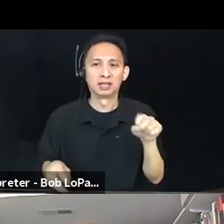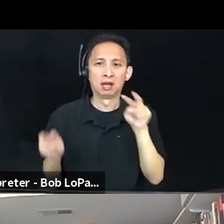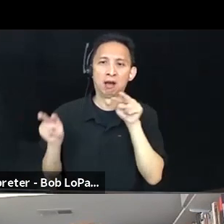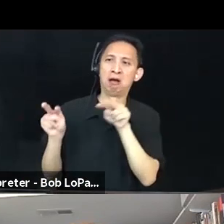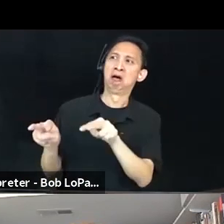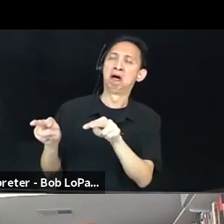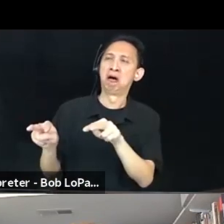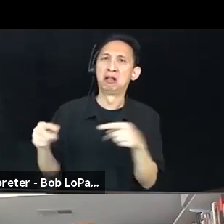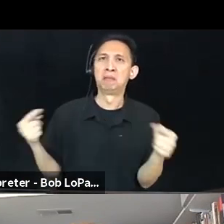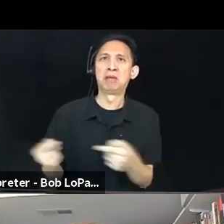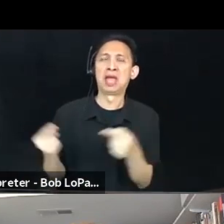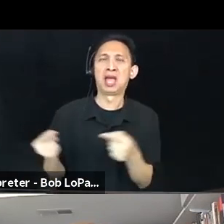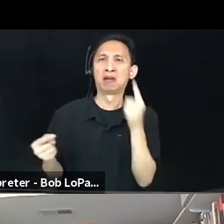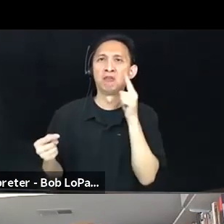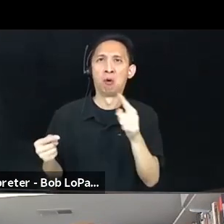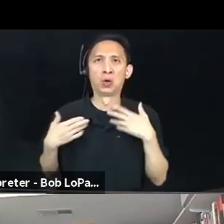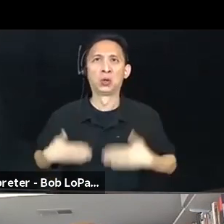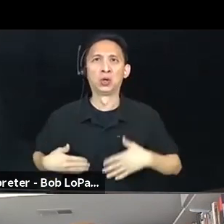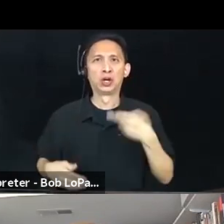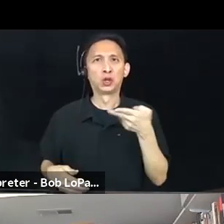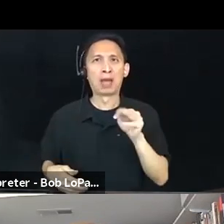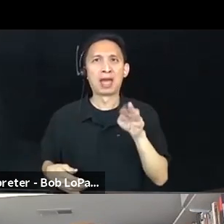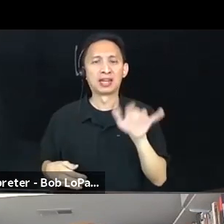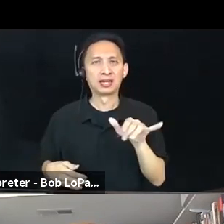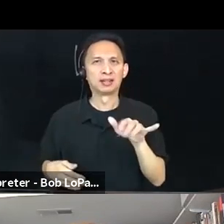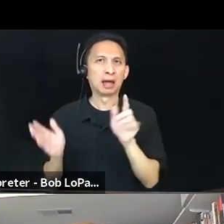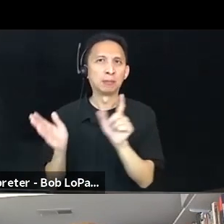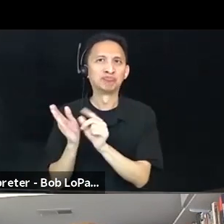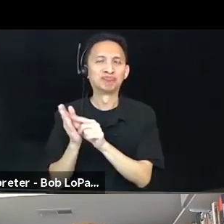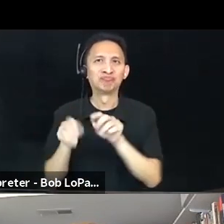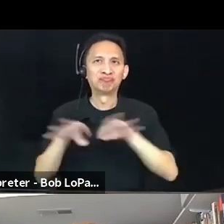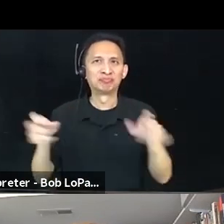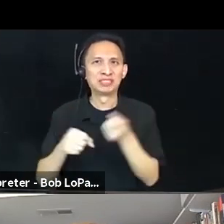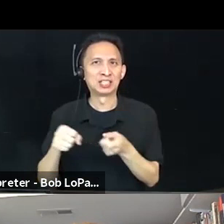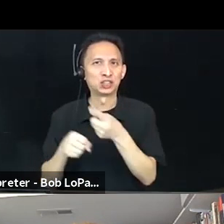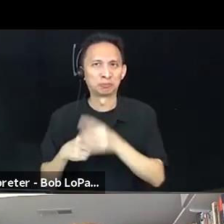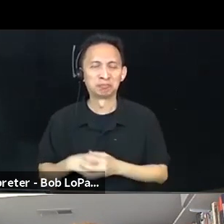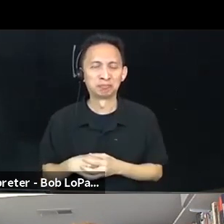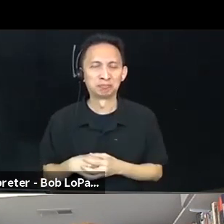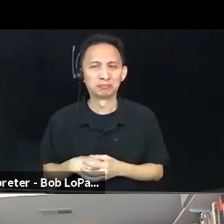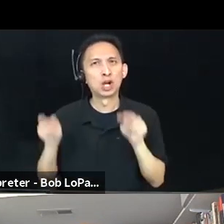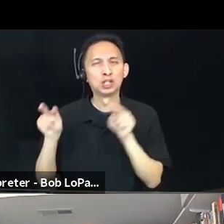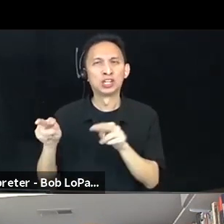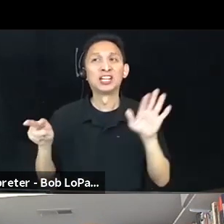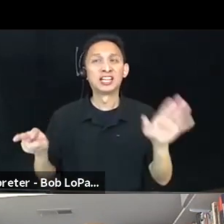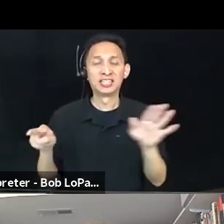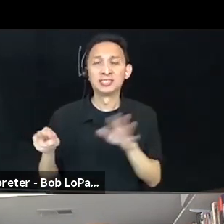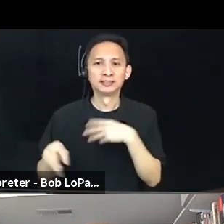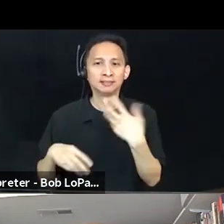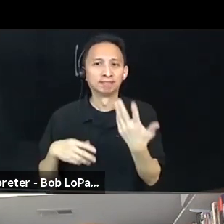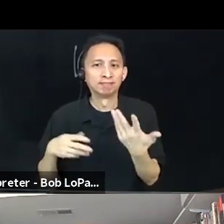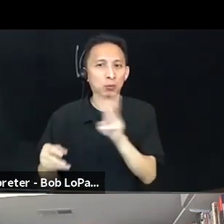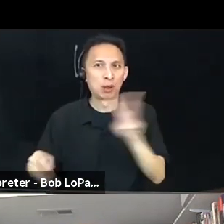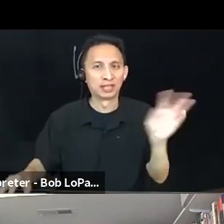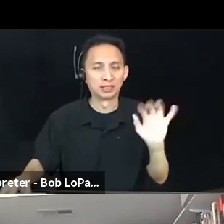combination of the political and the aesthetic. You should check out his website, Histories of Violence too. I want to